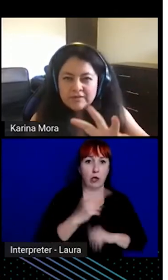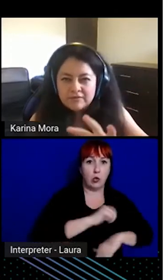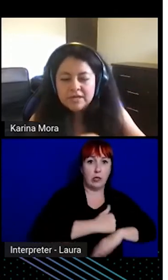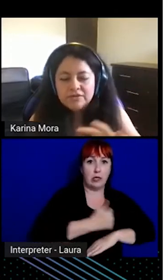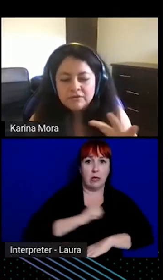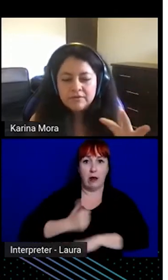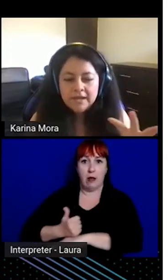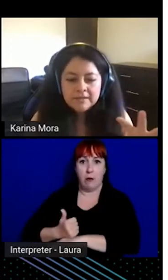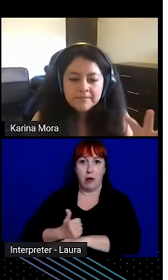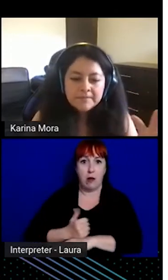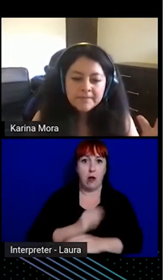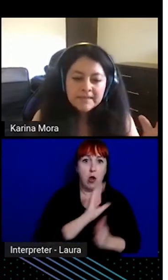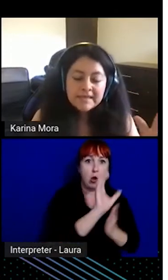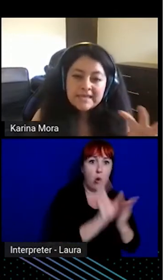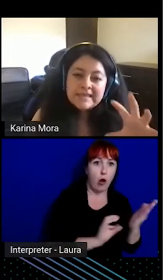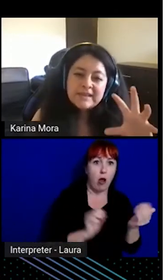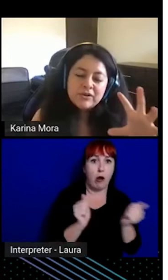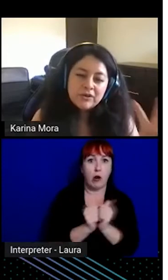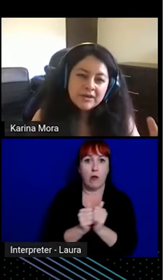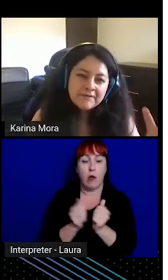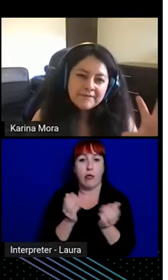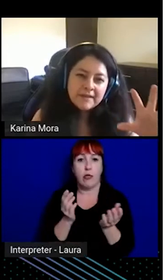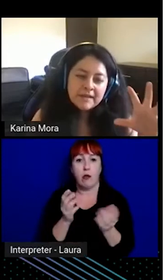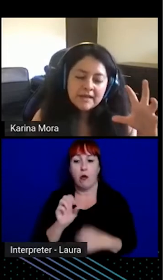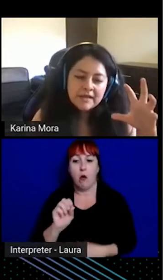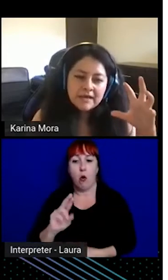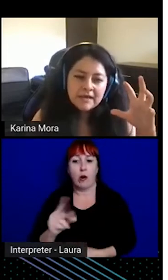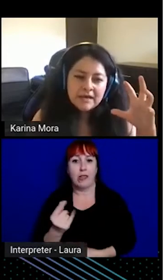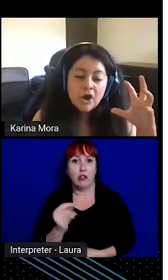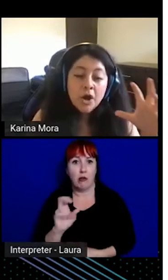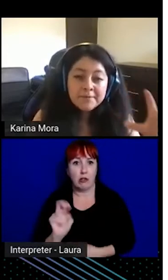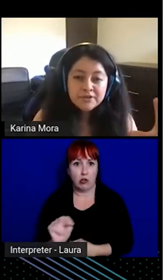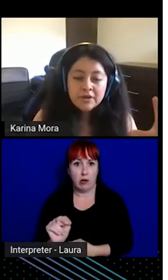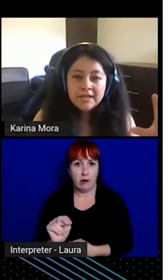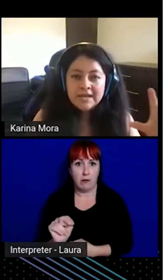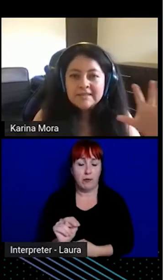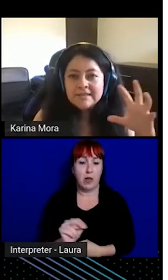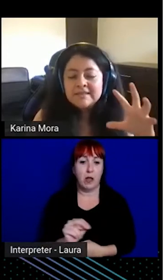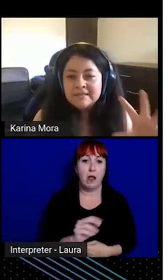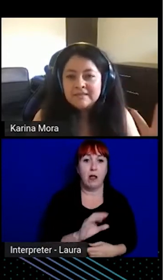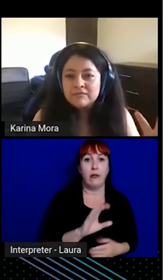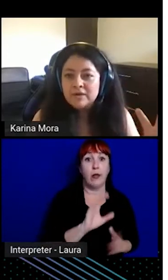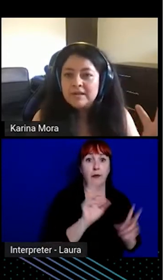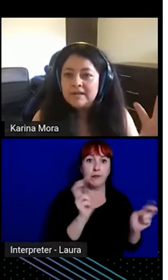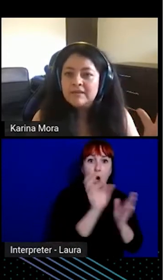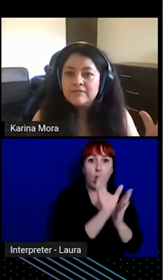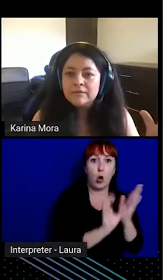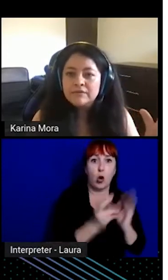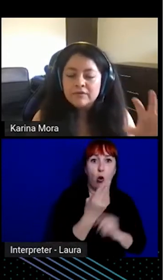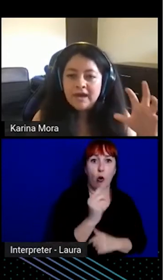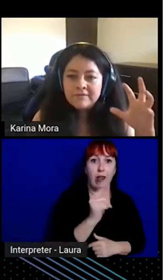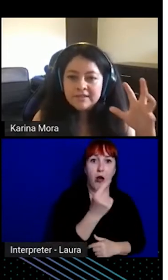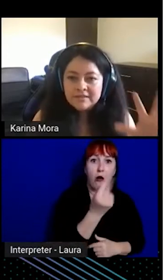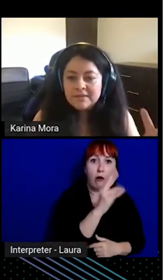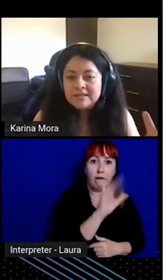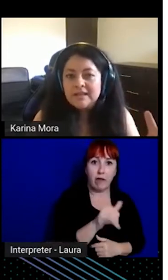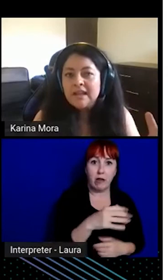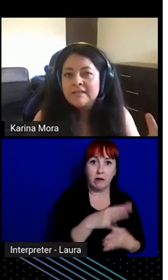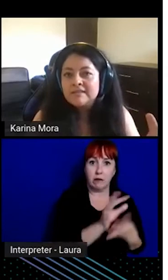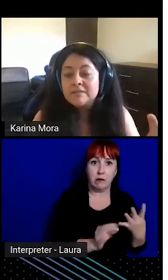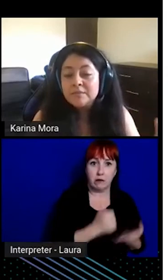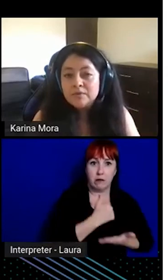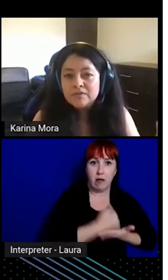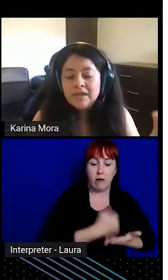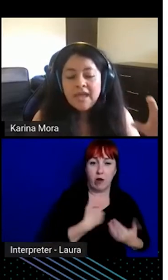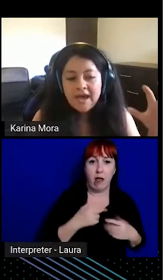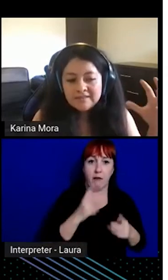versus orchestration, right? In the choreography option, I think this is really helpful to have these